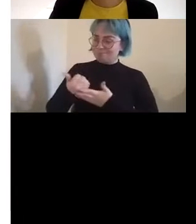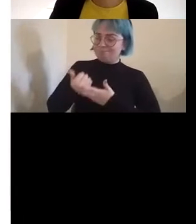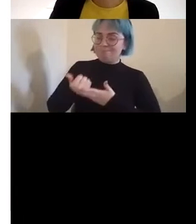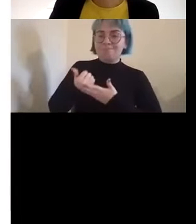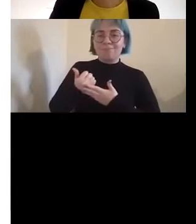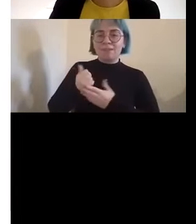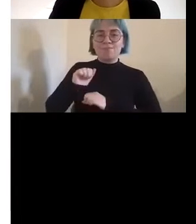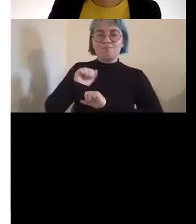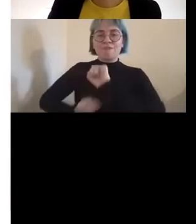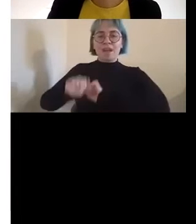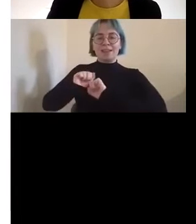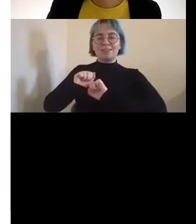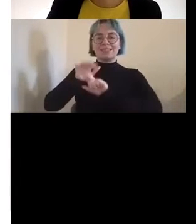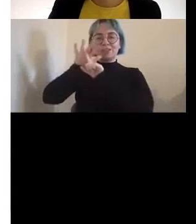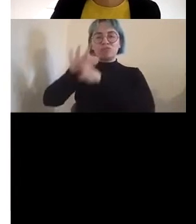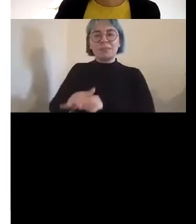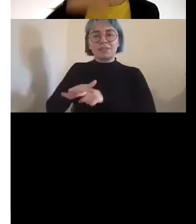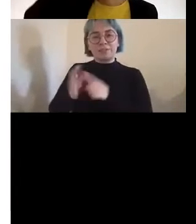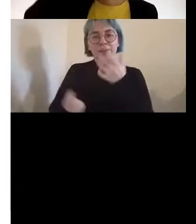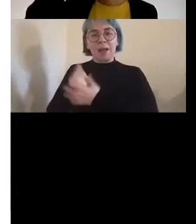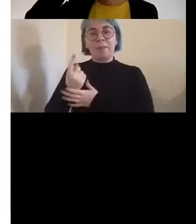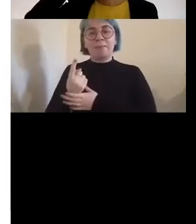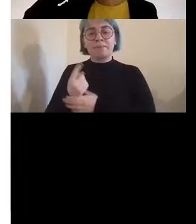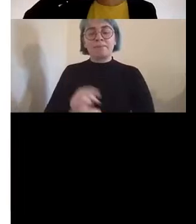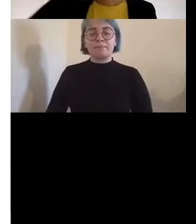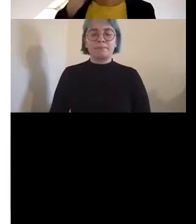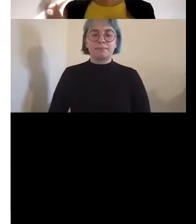to prevent discrimination and